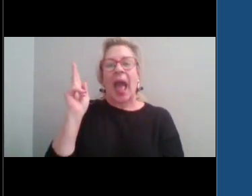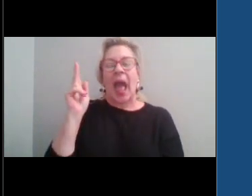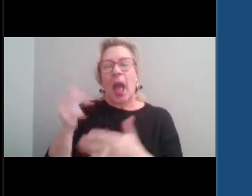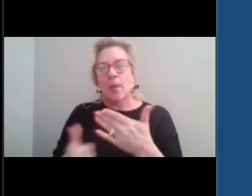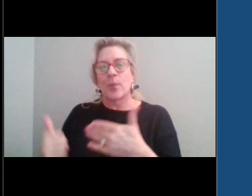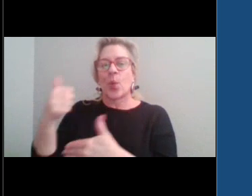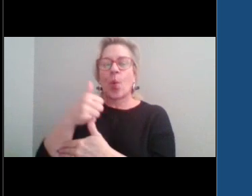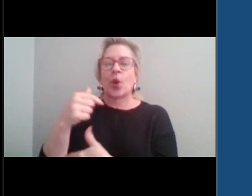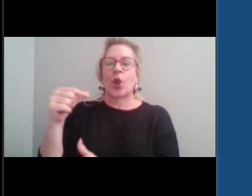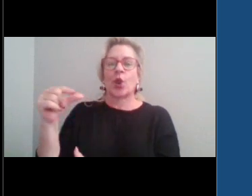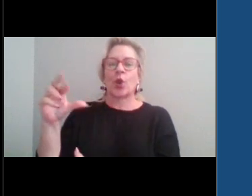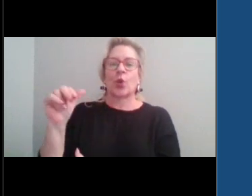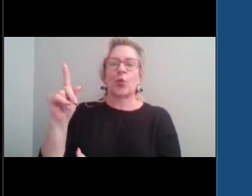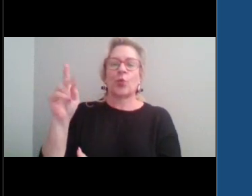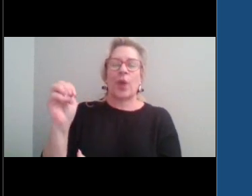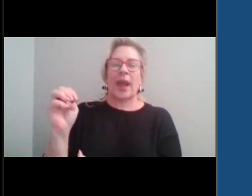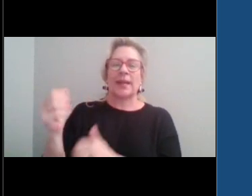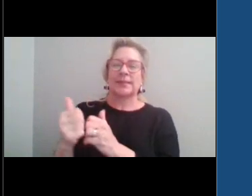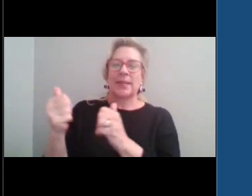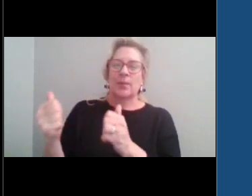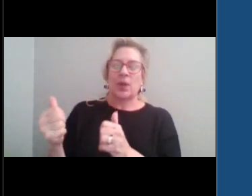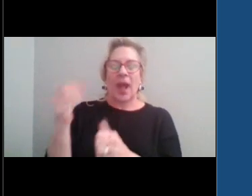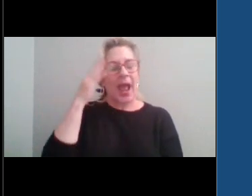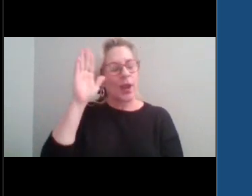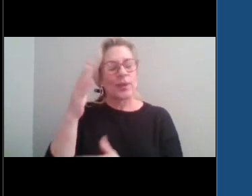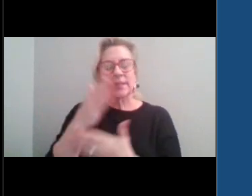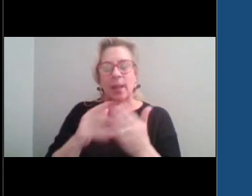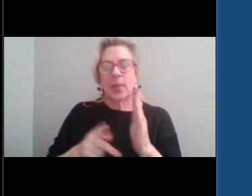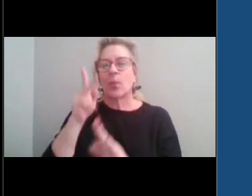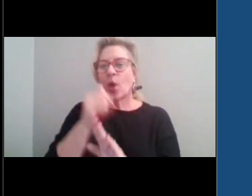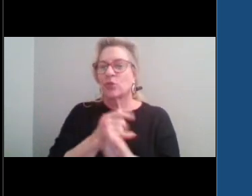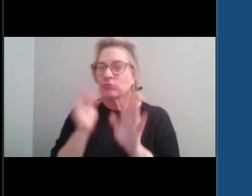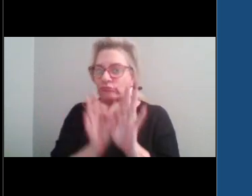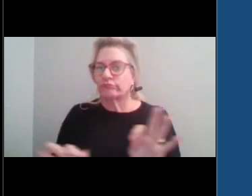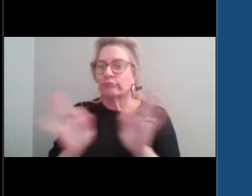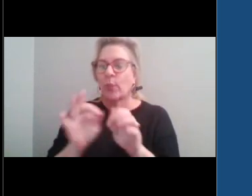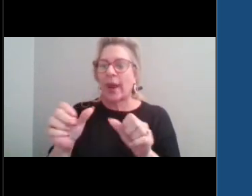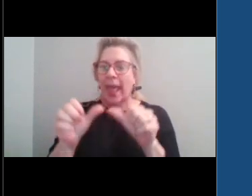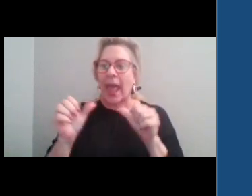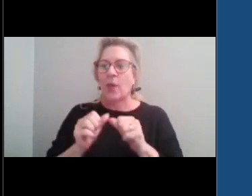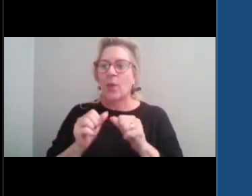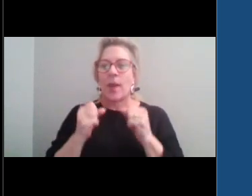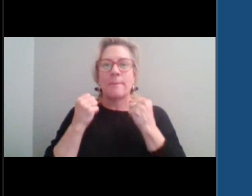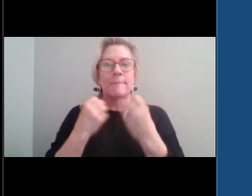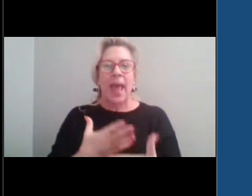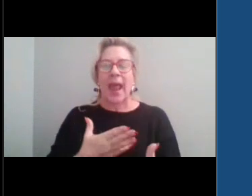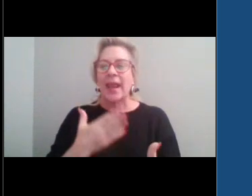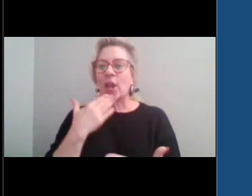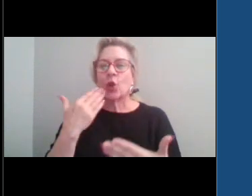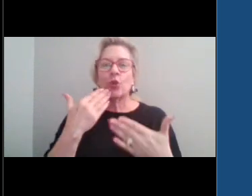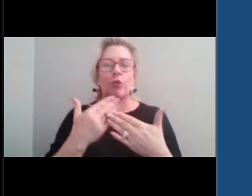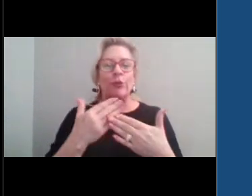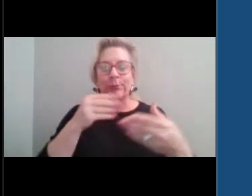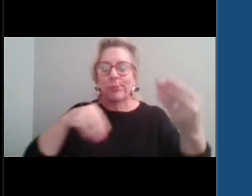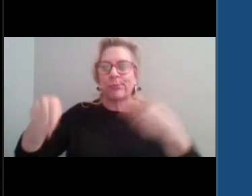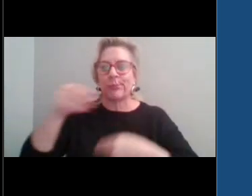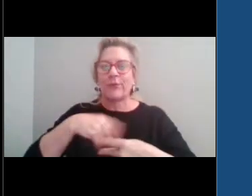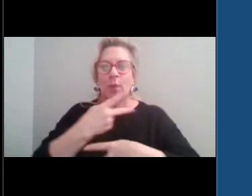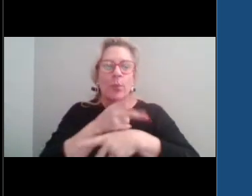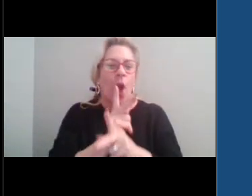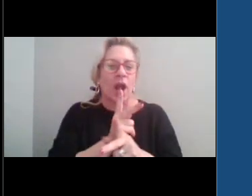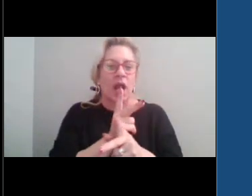separation projects, projects that I know are important in a region like this with so many goods moving through the area.